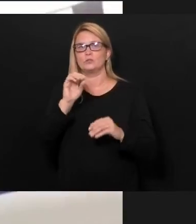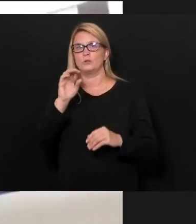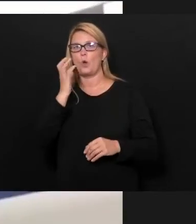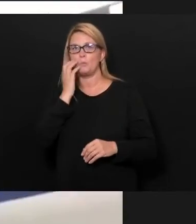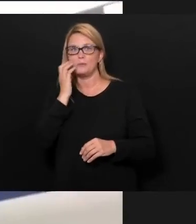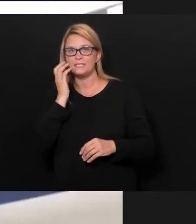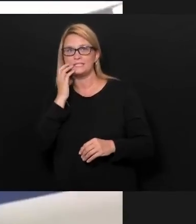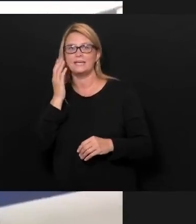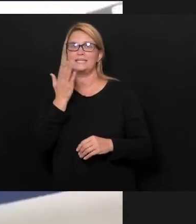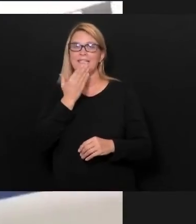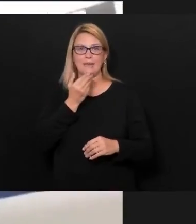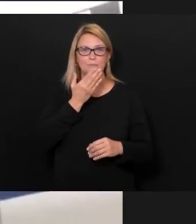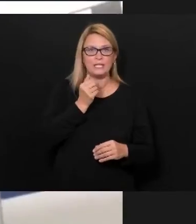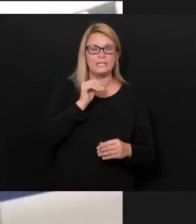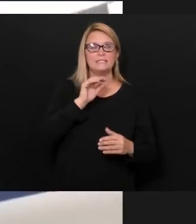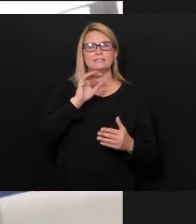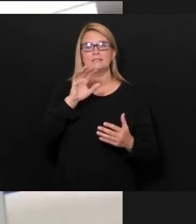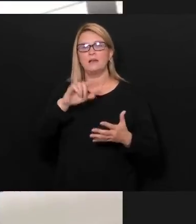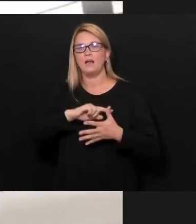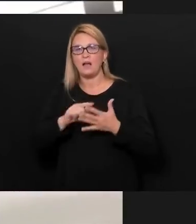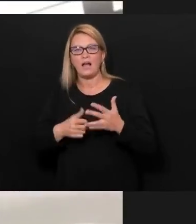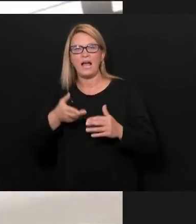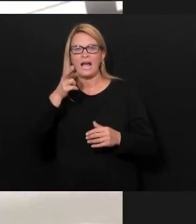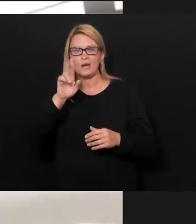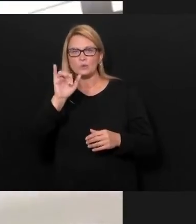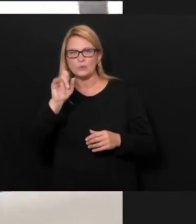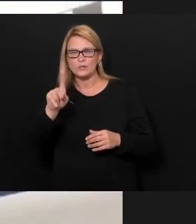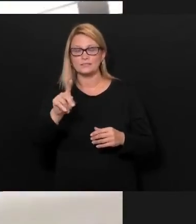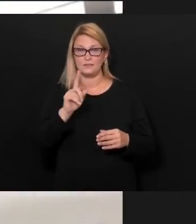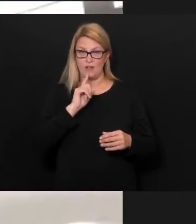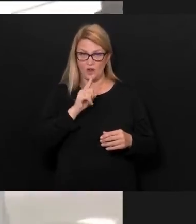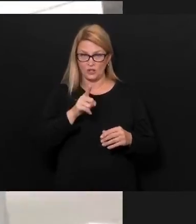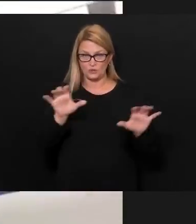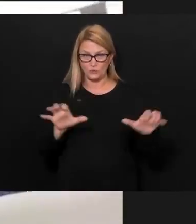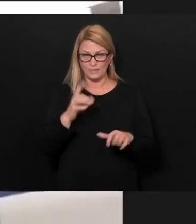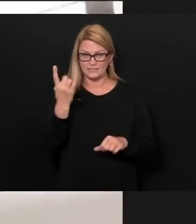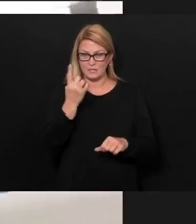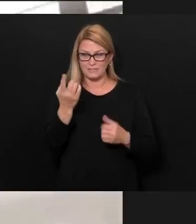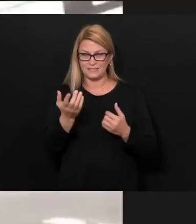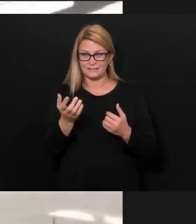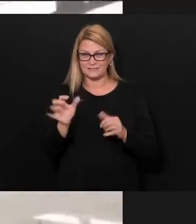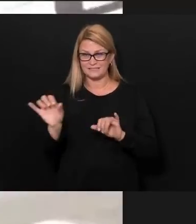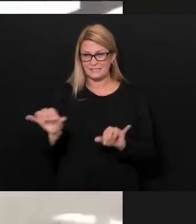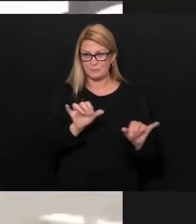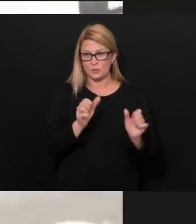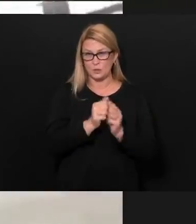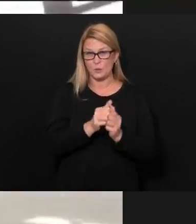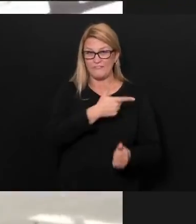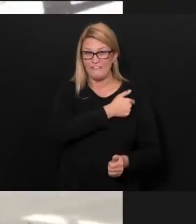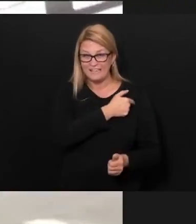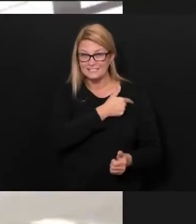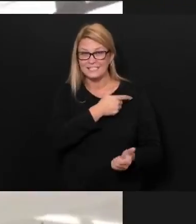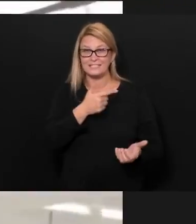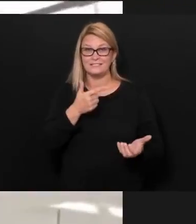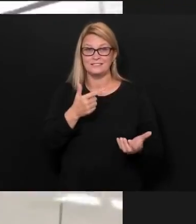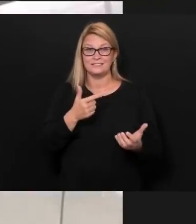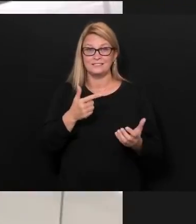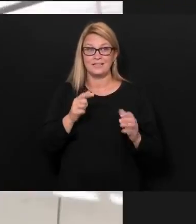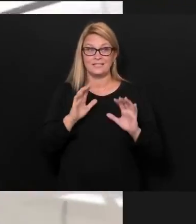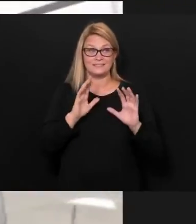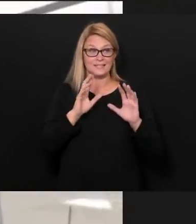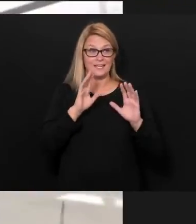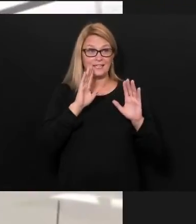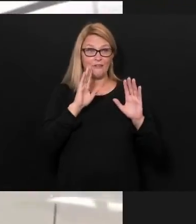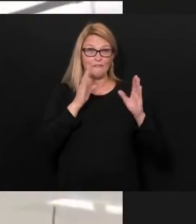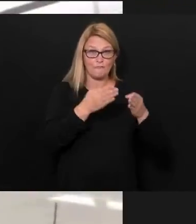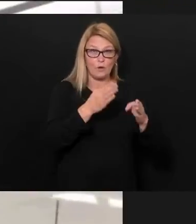diabetes, and therefore are at greater risk for COVID. I'm wondering if you're going to do something similar with the vaccines now in terms of targeting